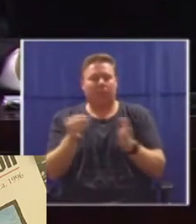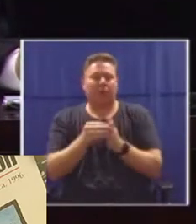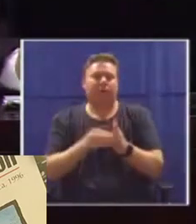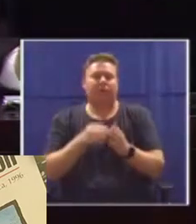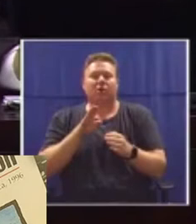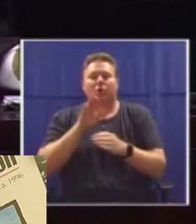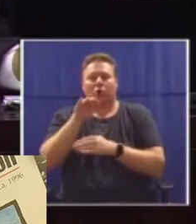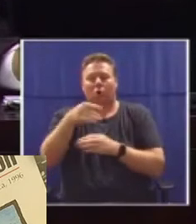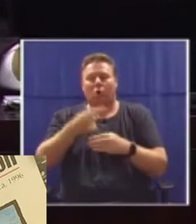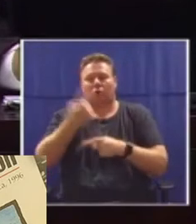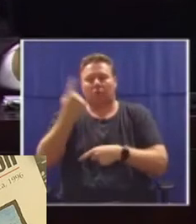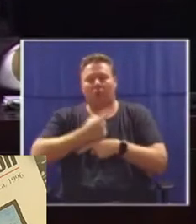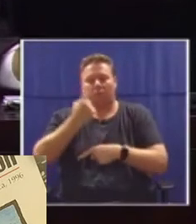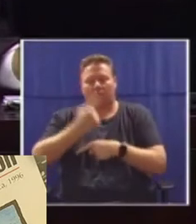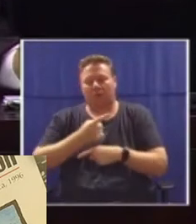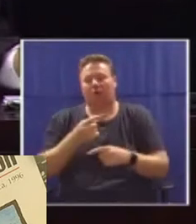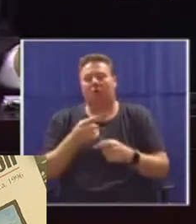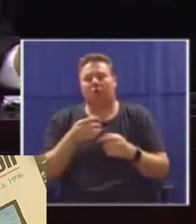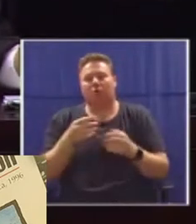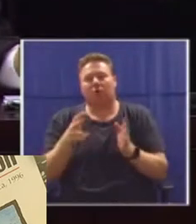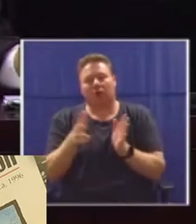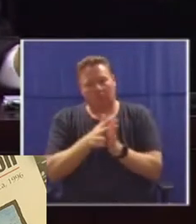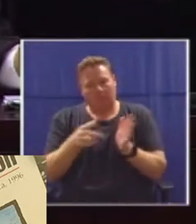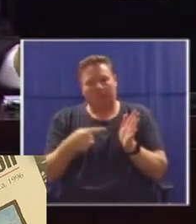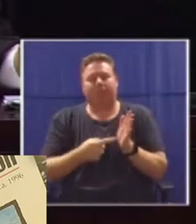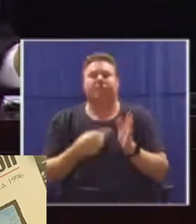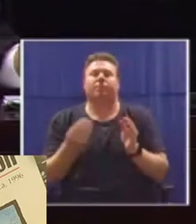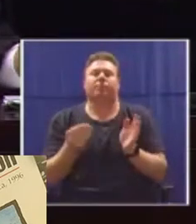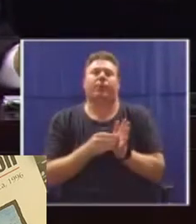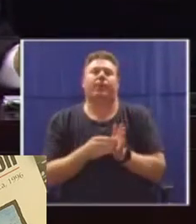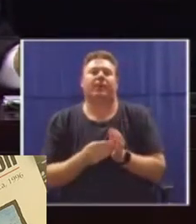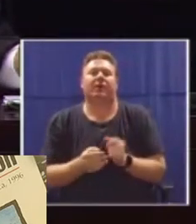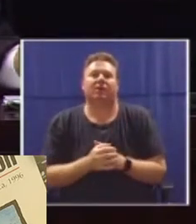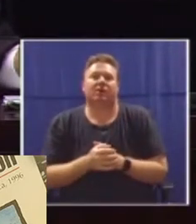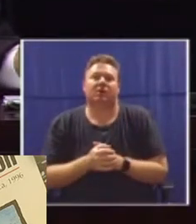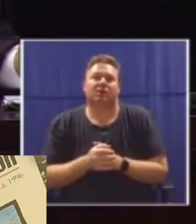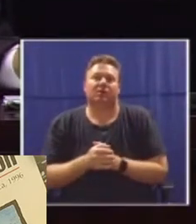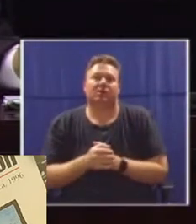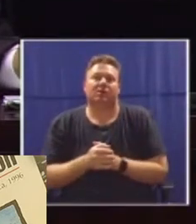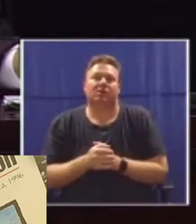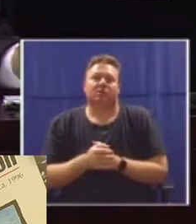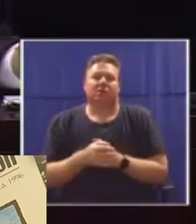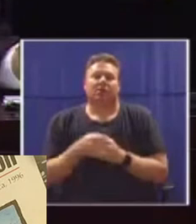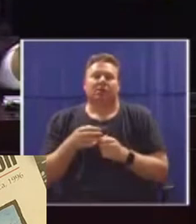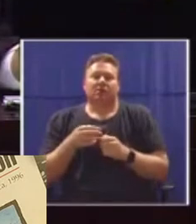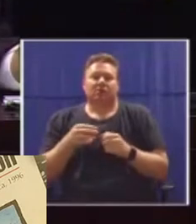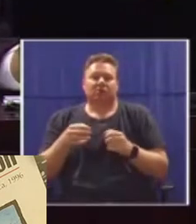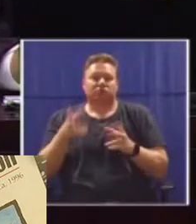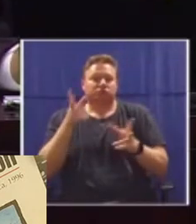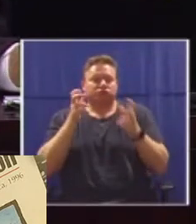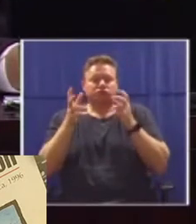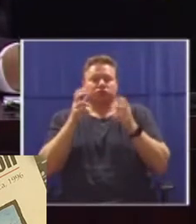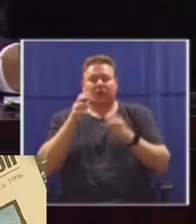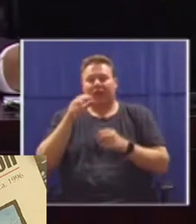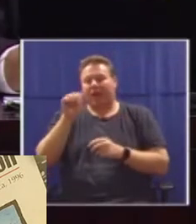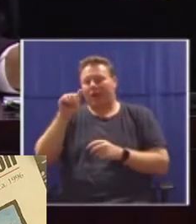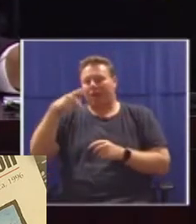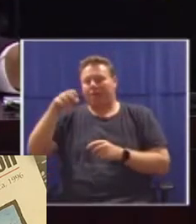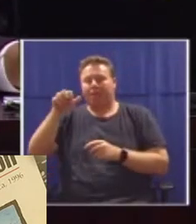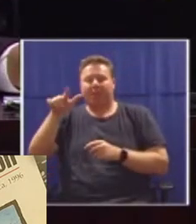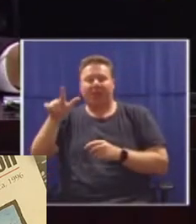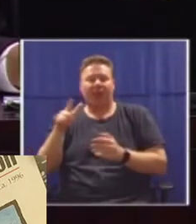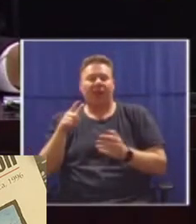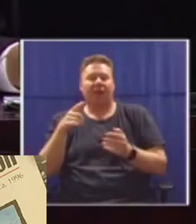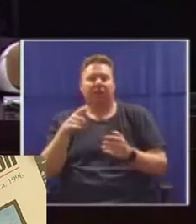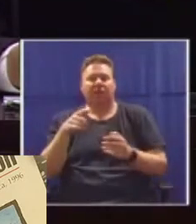cross-border or cabotage permits. The TUT's judicial mandate is to hear noted appeals emanating from the decisions made by